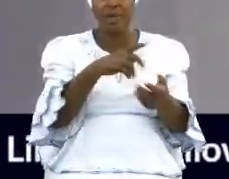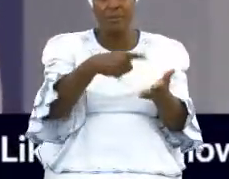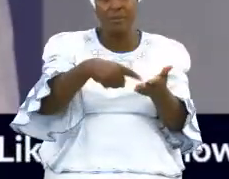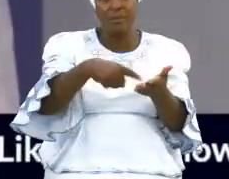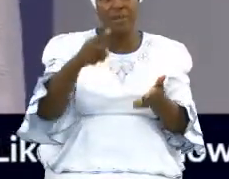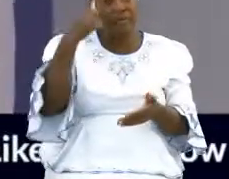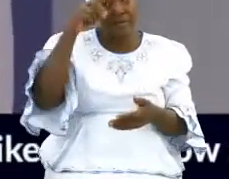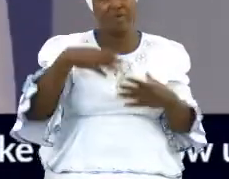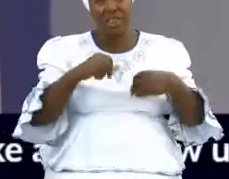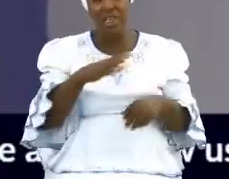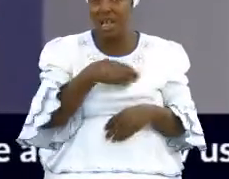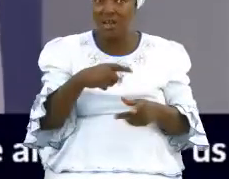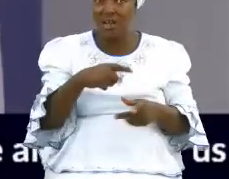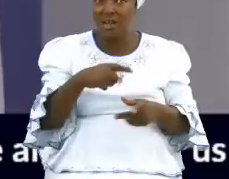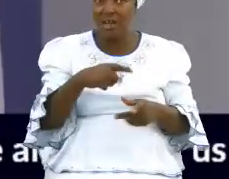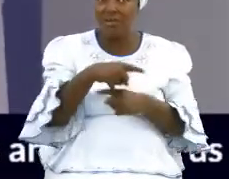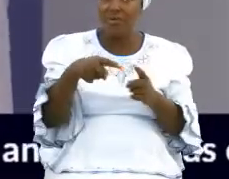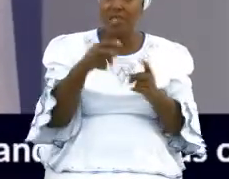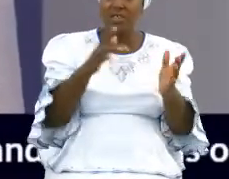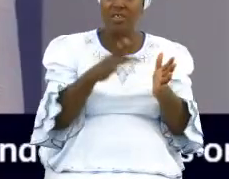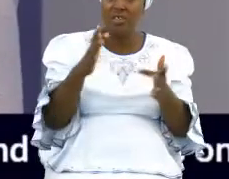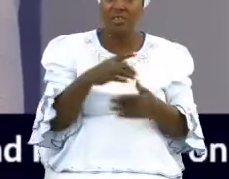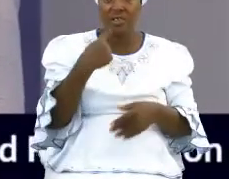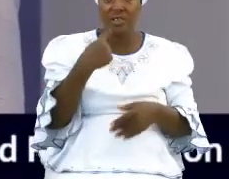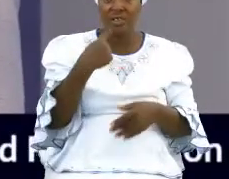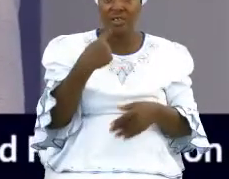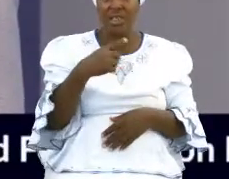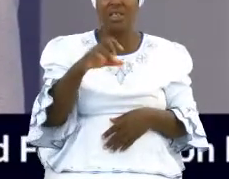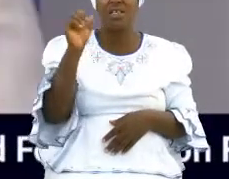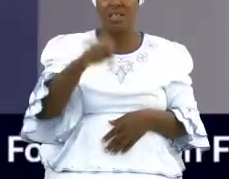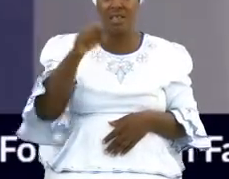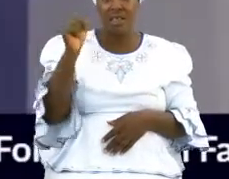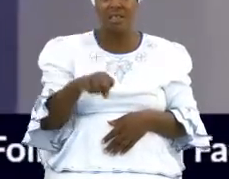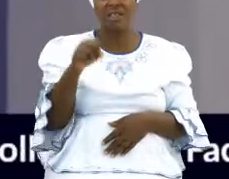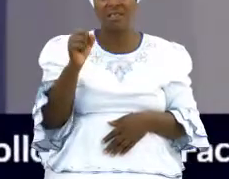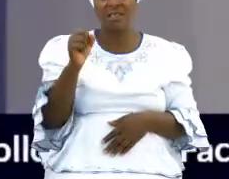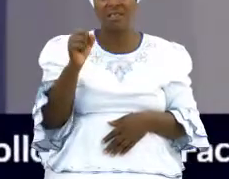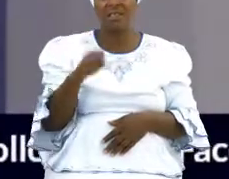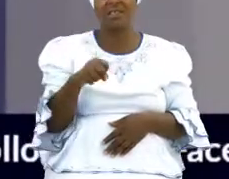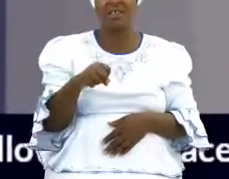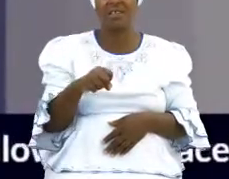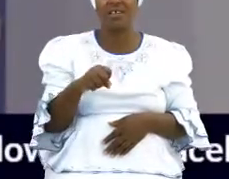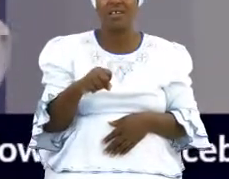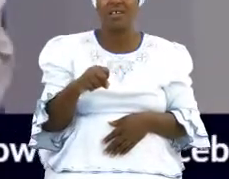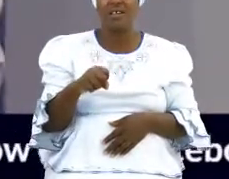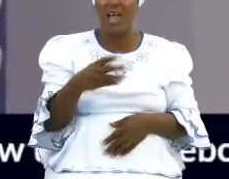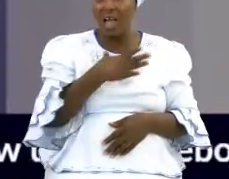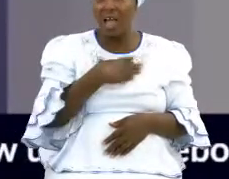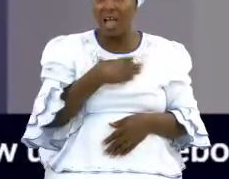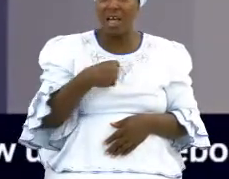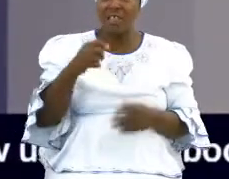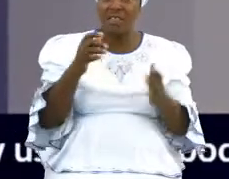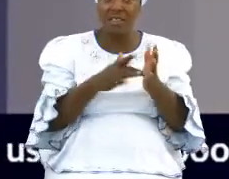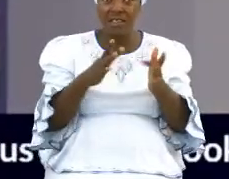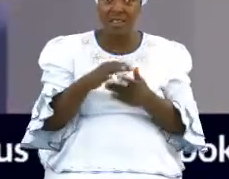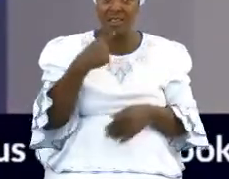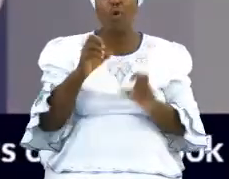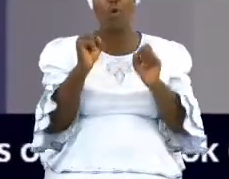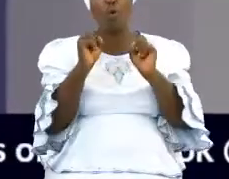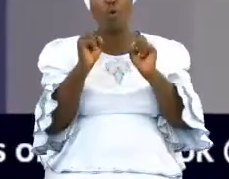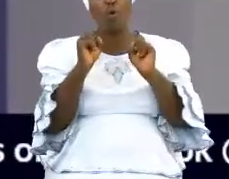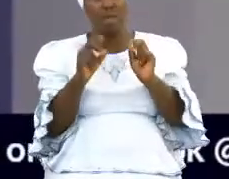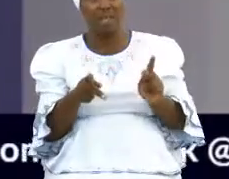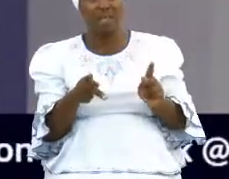when Jesus says yes, and Jesus says it's all right,